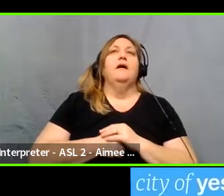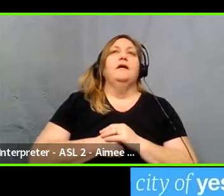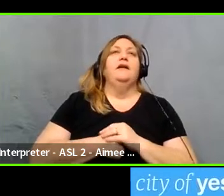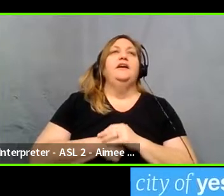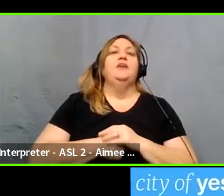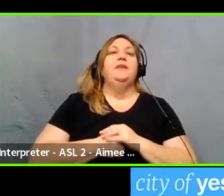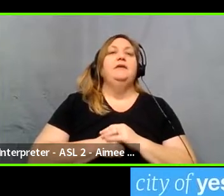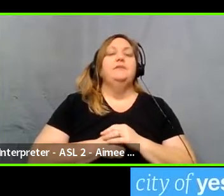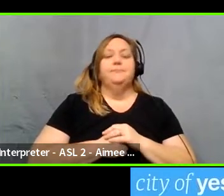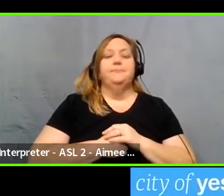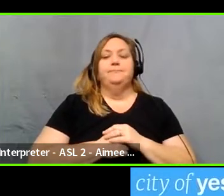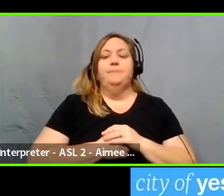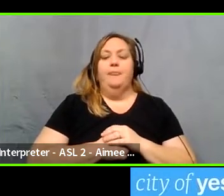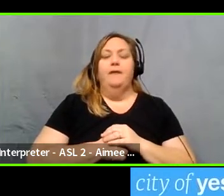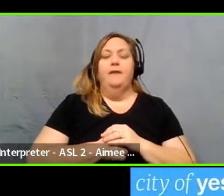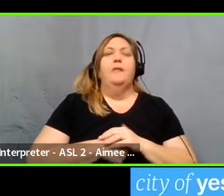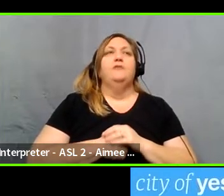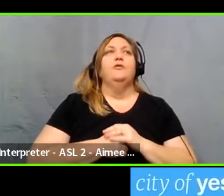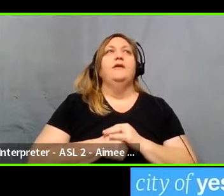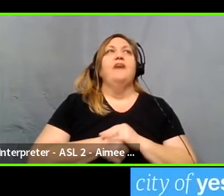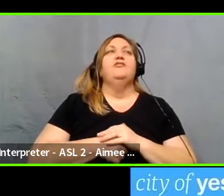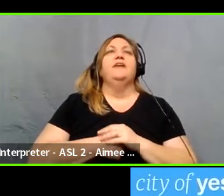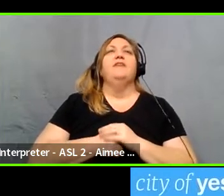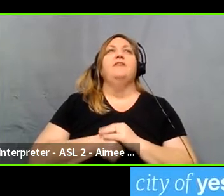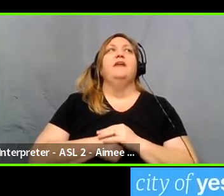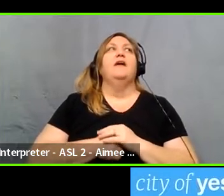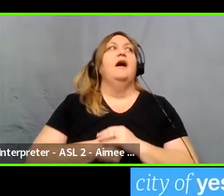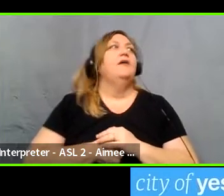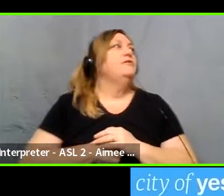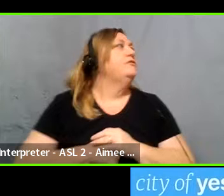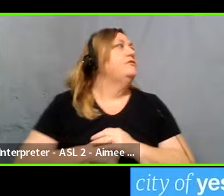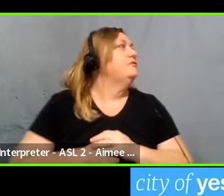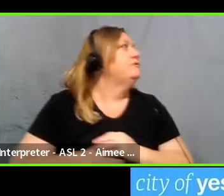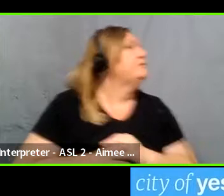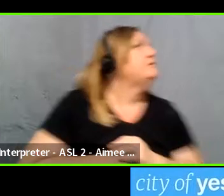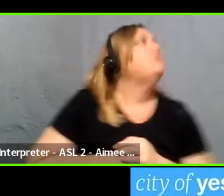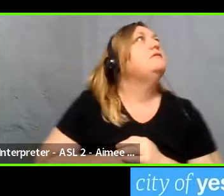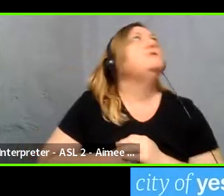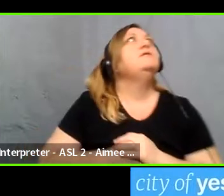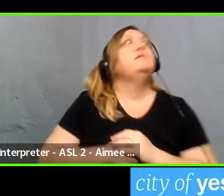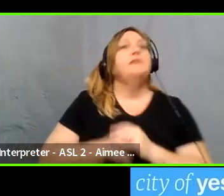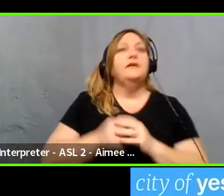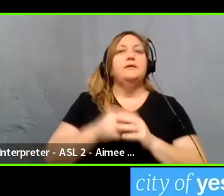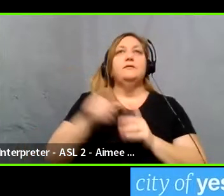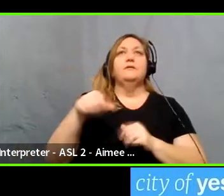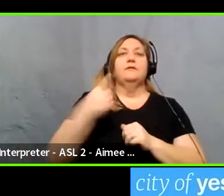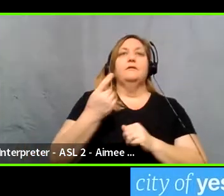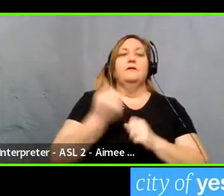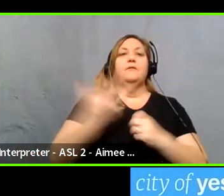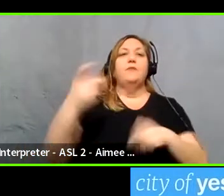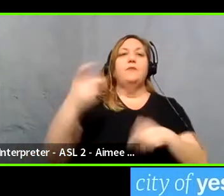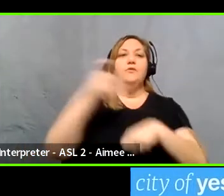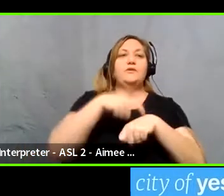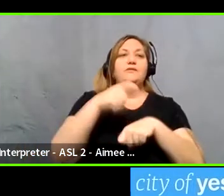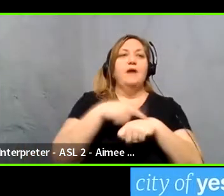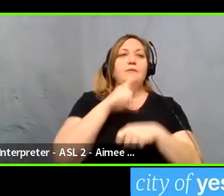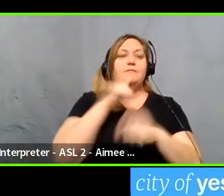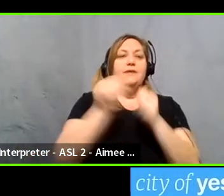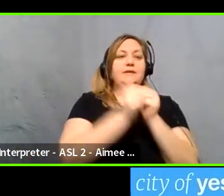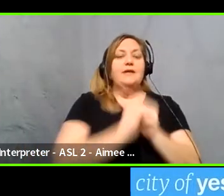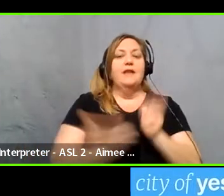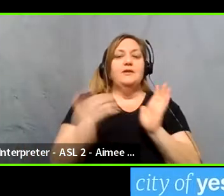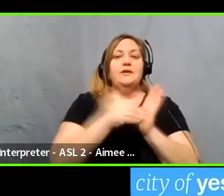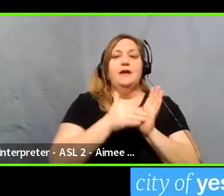Okay. So we have one minute left in this time today, but we have much more time to be together again.